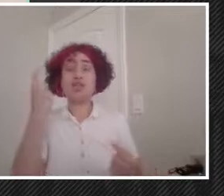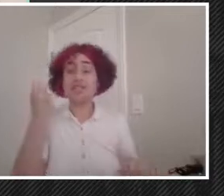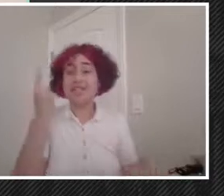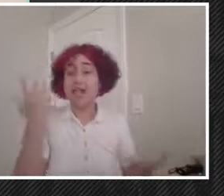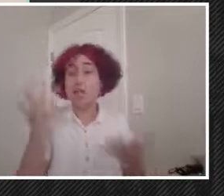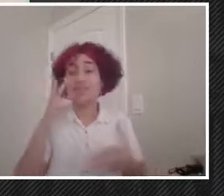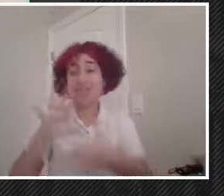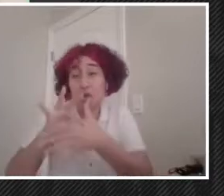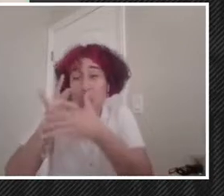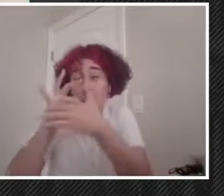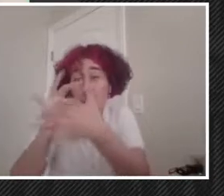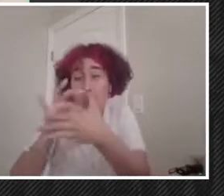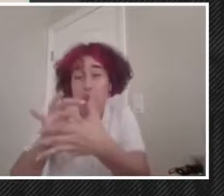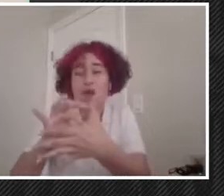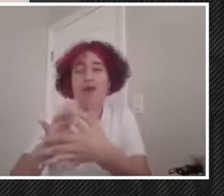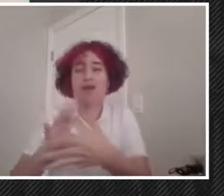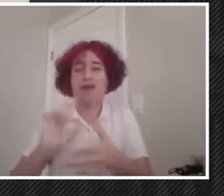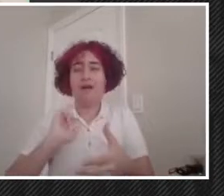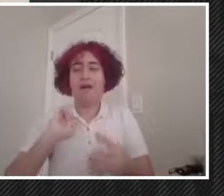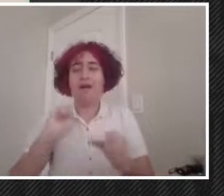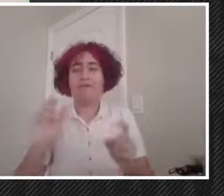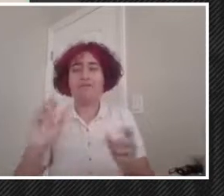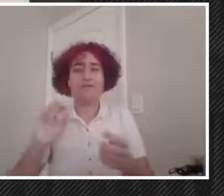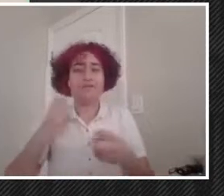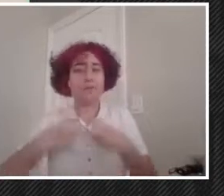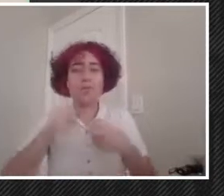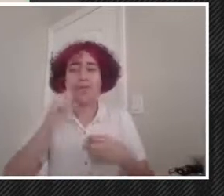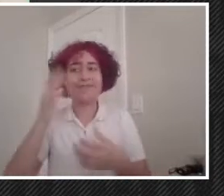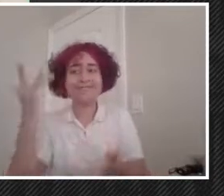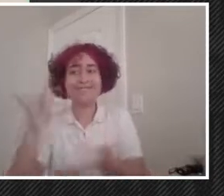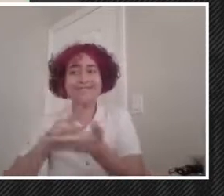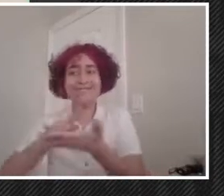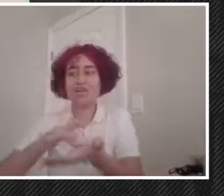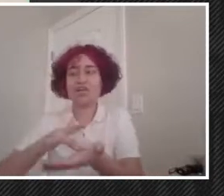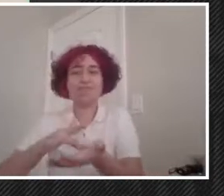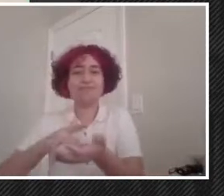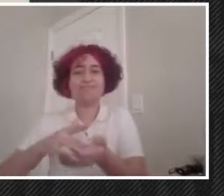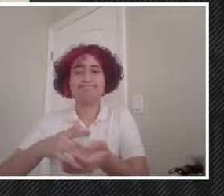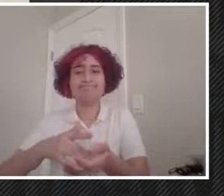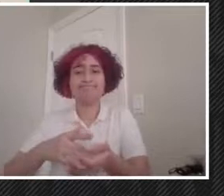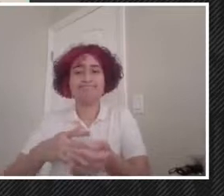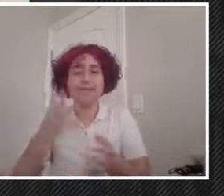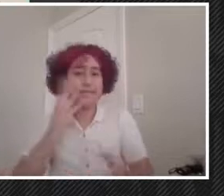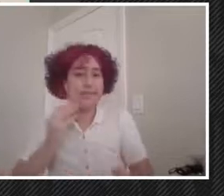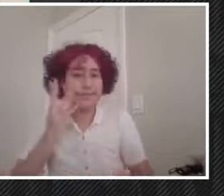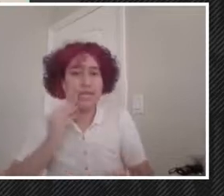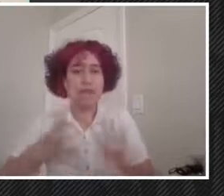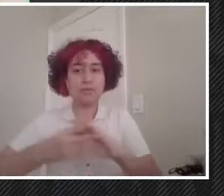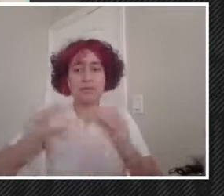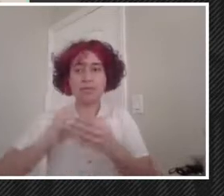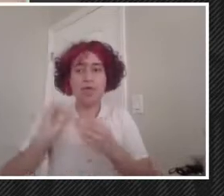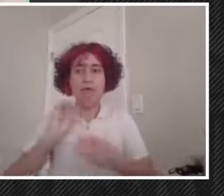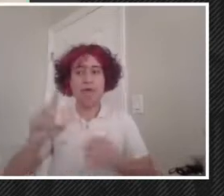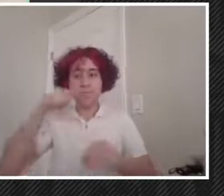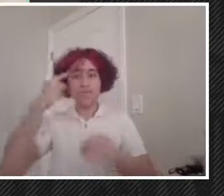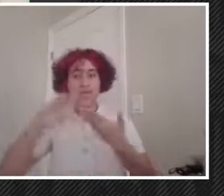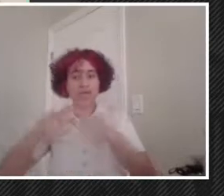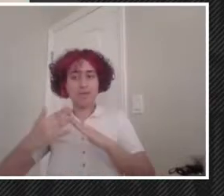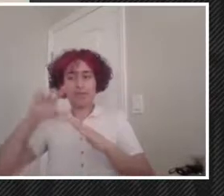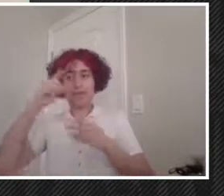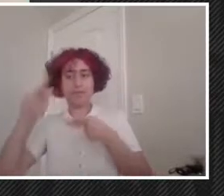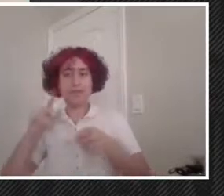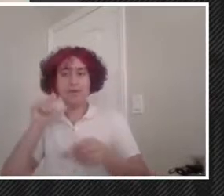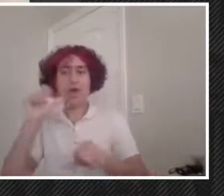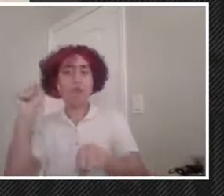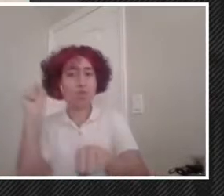of Black people. We have to center the narratives of working class Black women. We have to center the